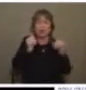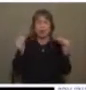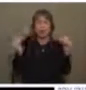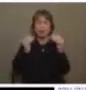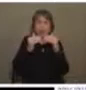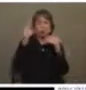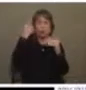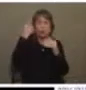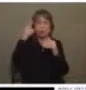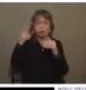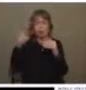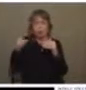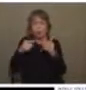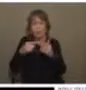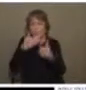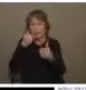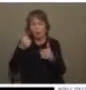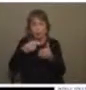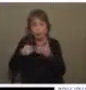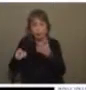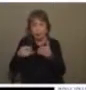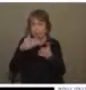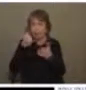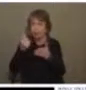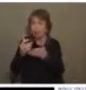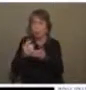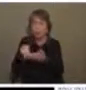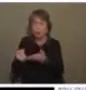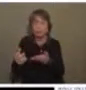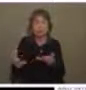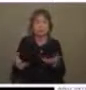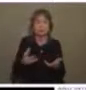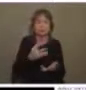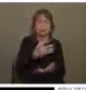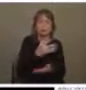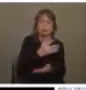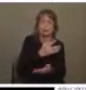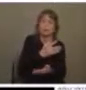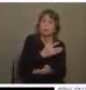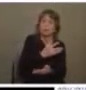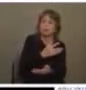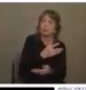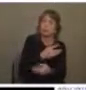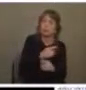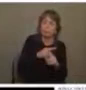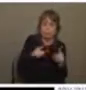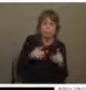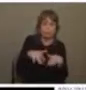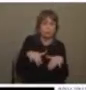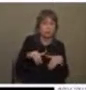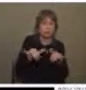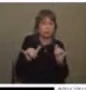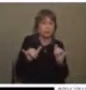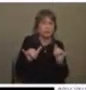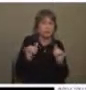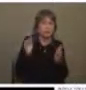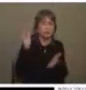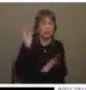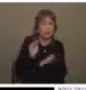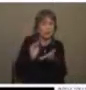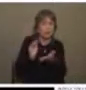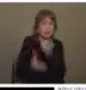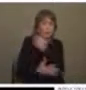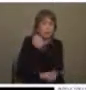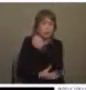employment, better pay and better wages, growing incomes, and significantly lower poverty levels for the island. Since 2006,